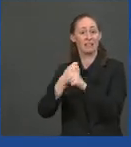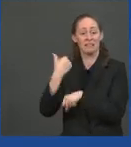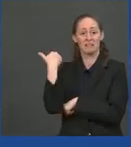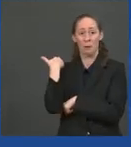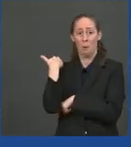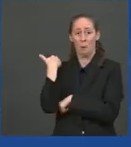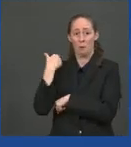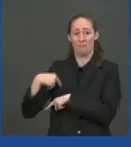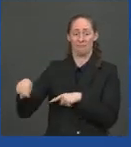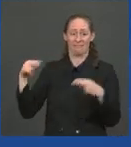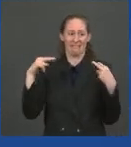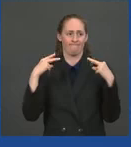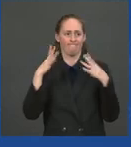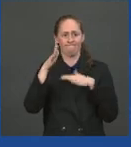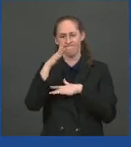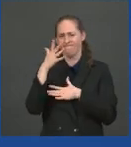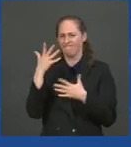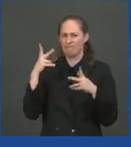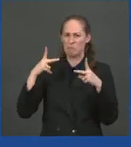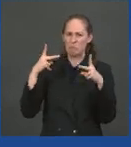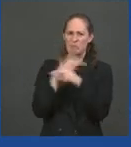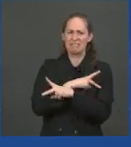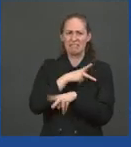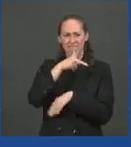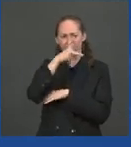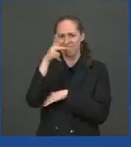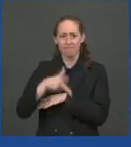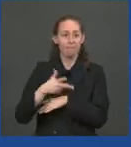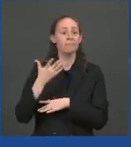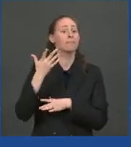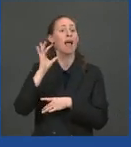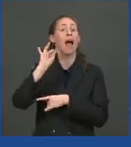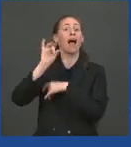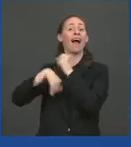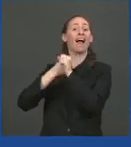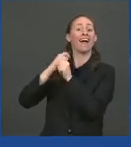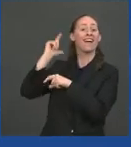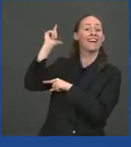supported us all the way along, and we couldn't do it without them.